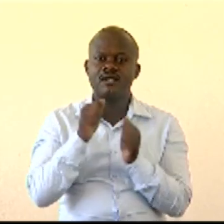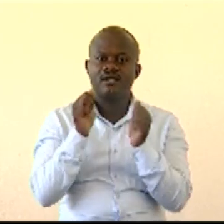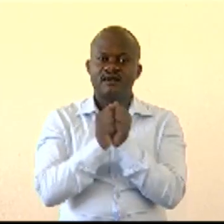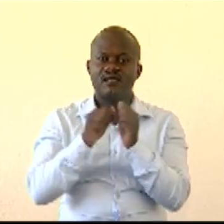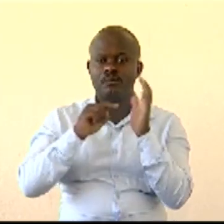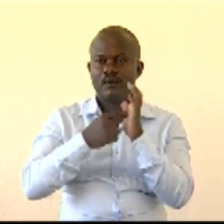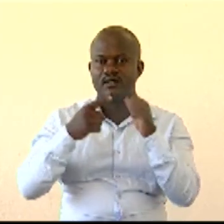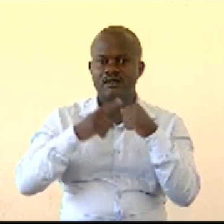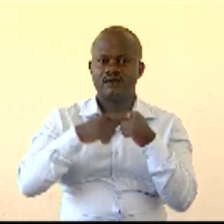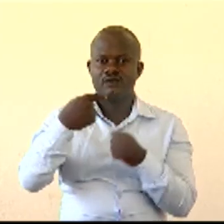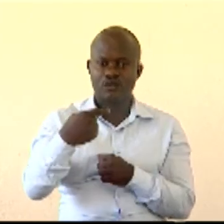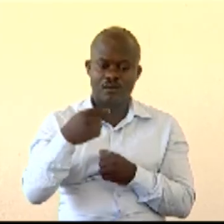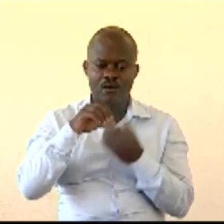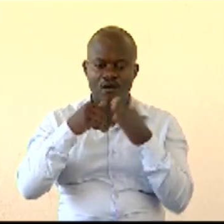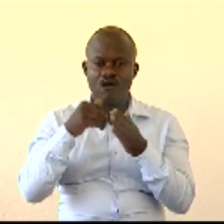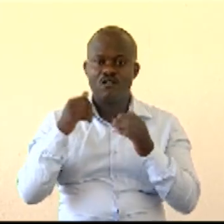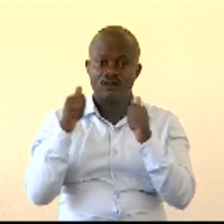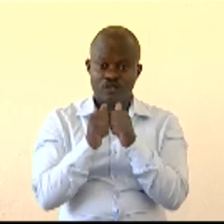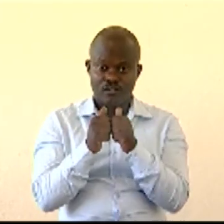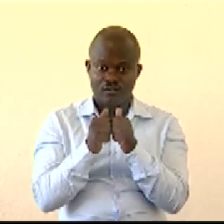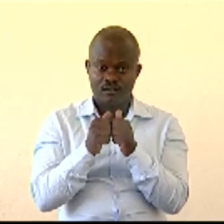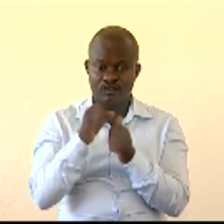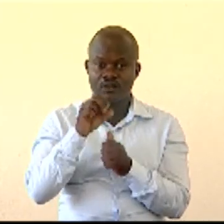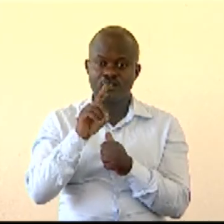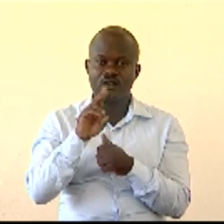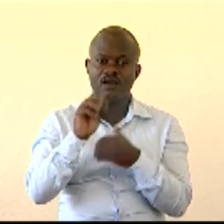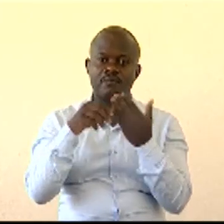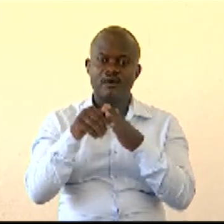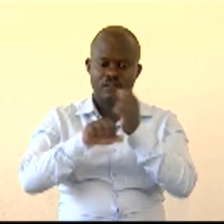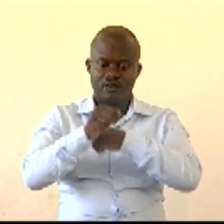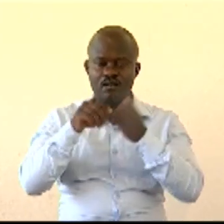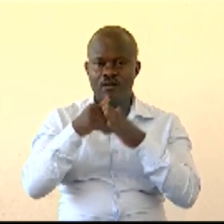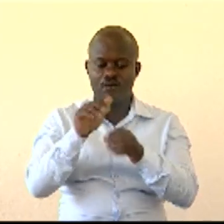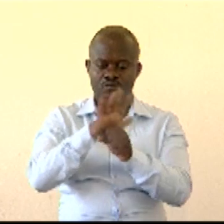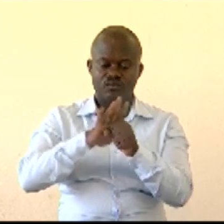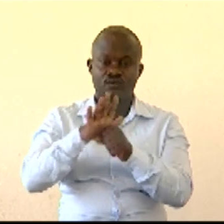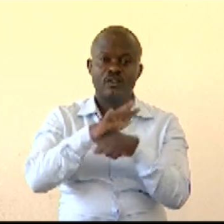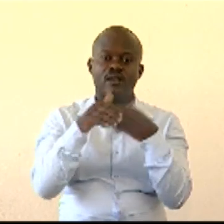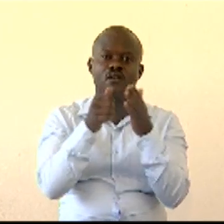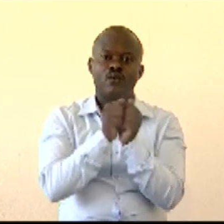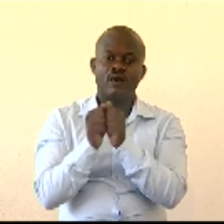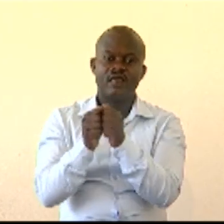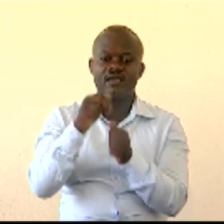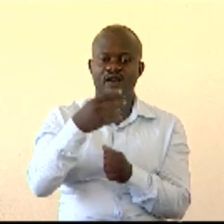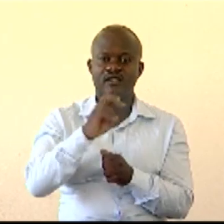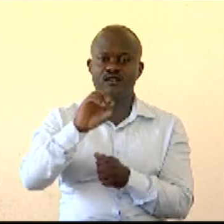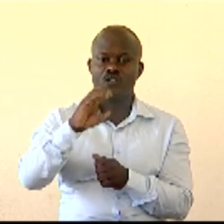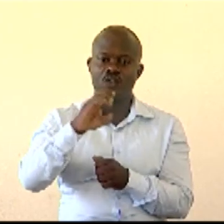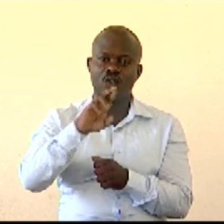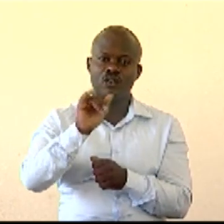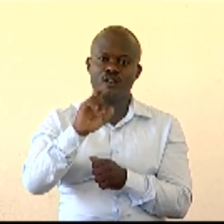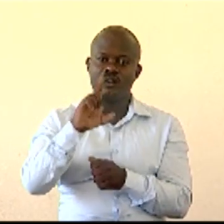10.6 grams of solid sodium carbonate reacted completely with hydrochloric acid